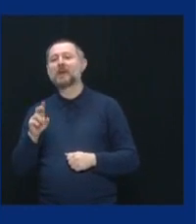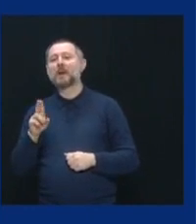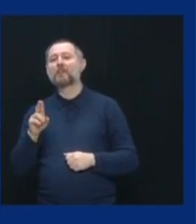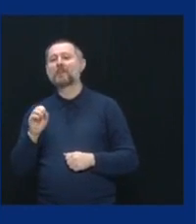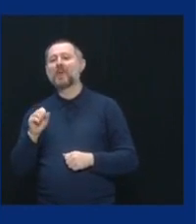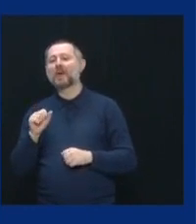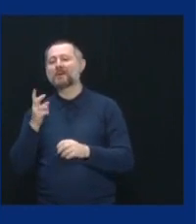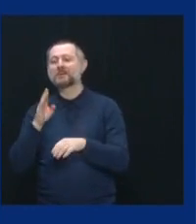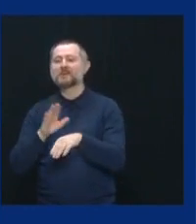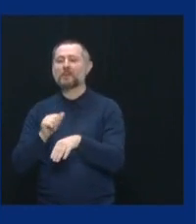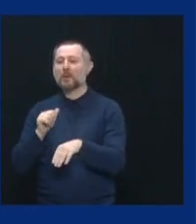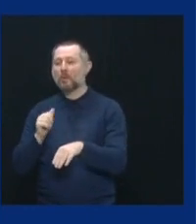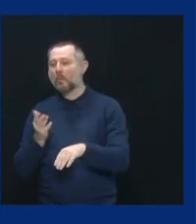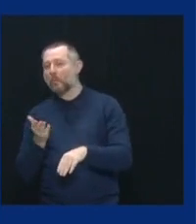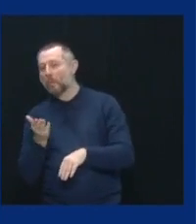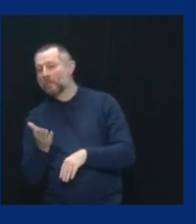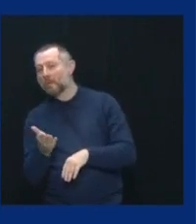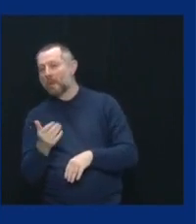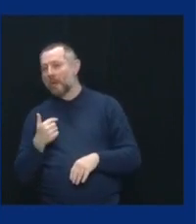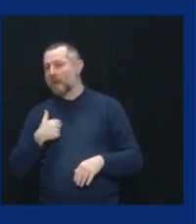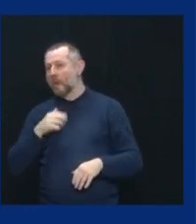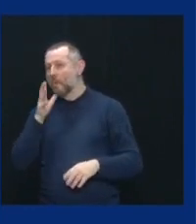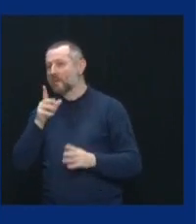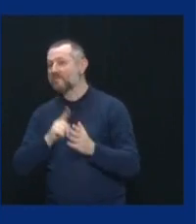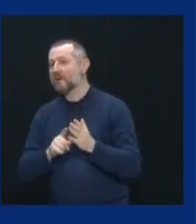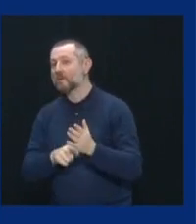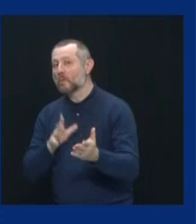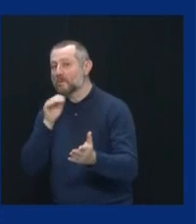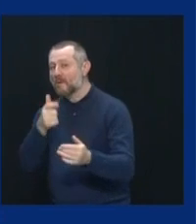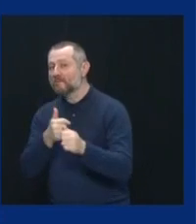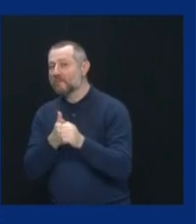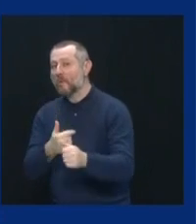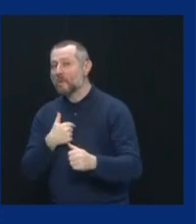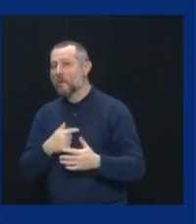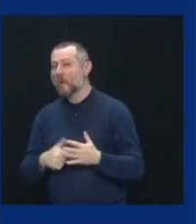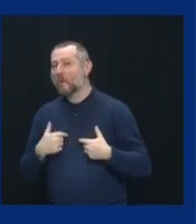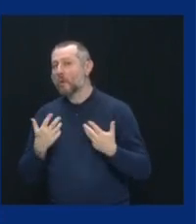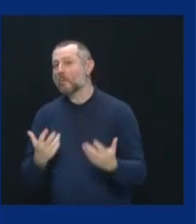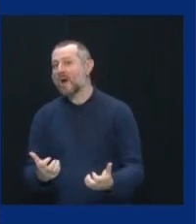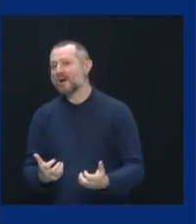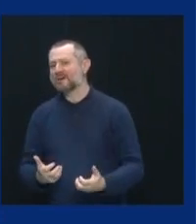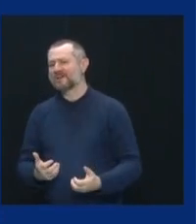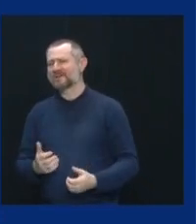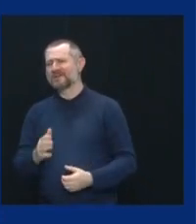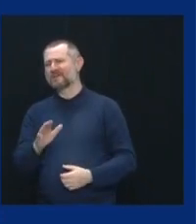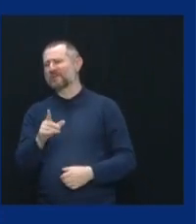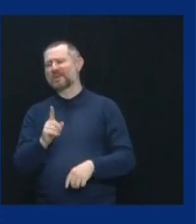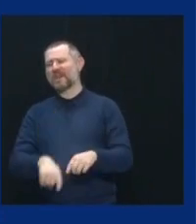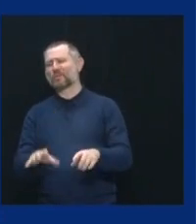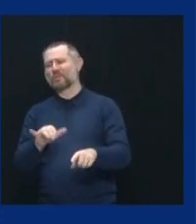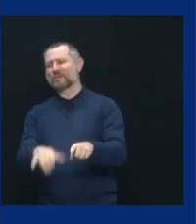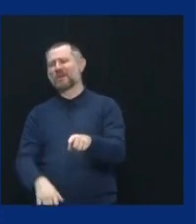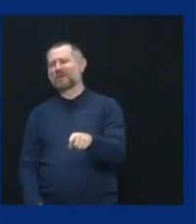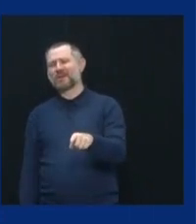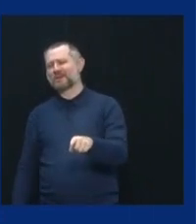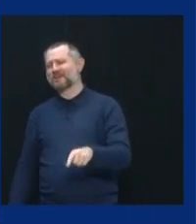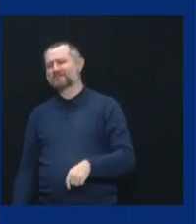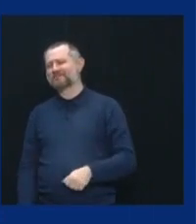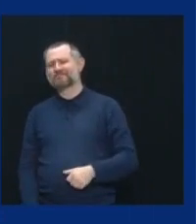or the threat of an investigation to leverage a person to do something